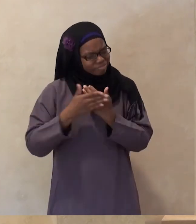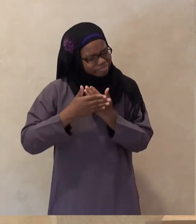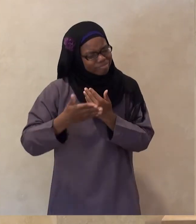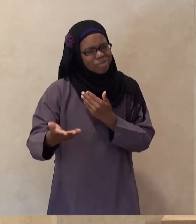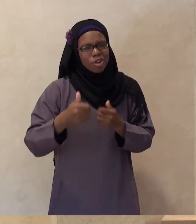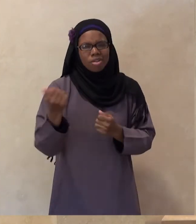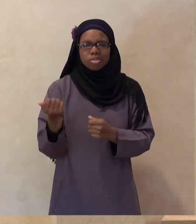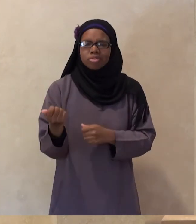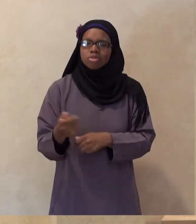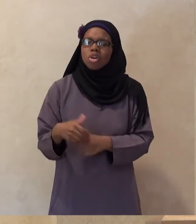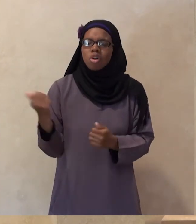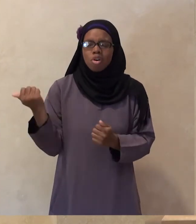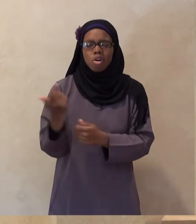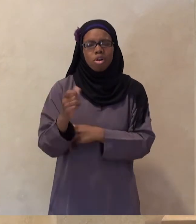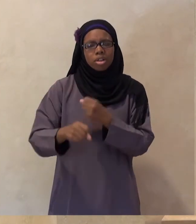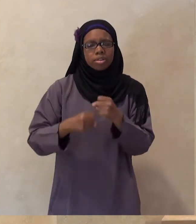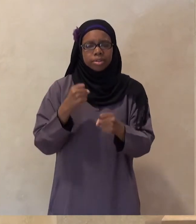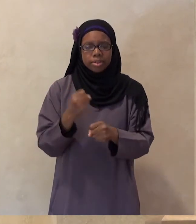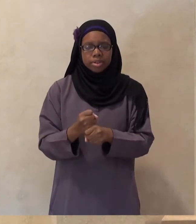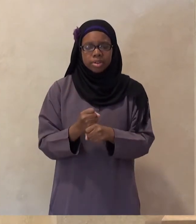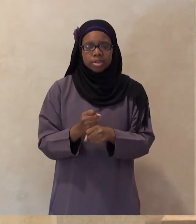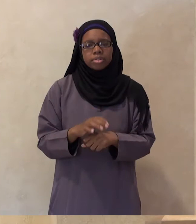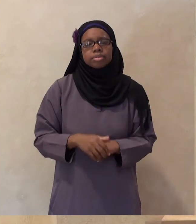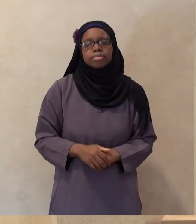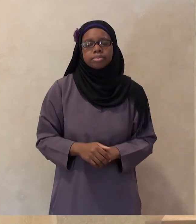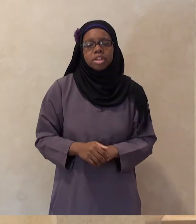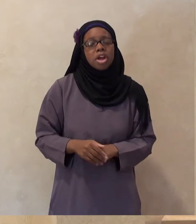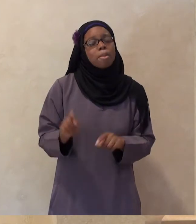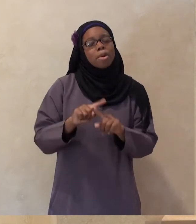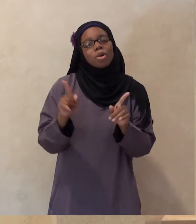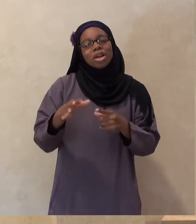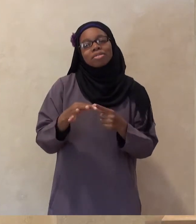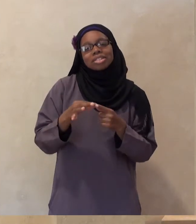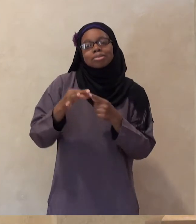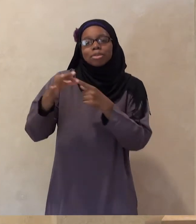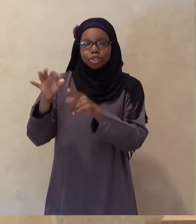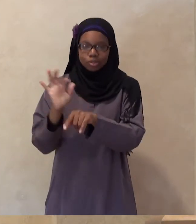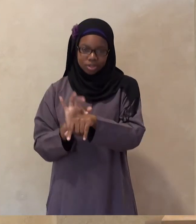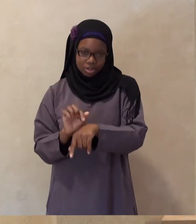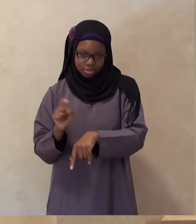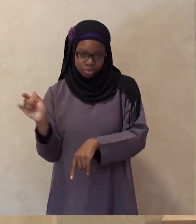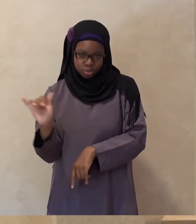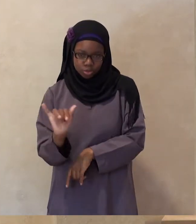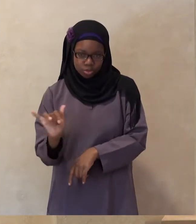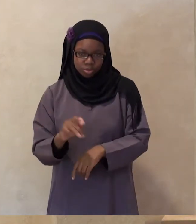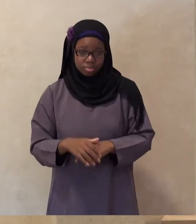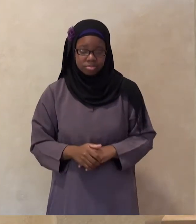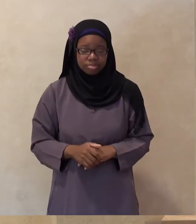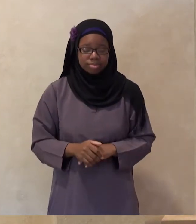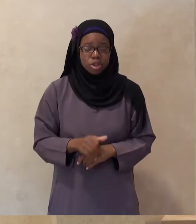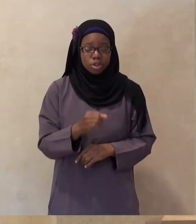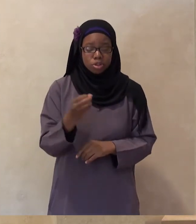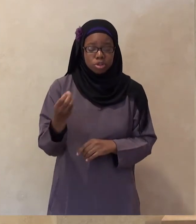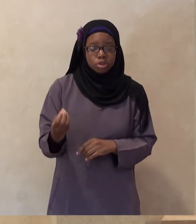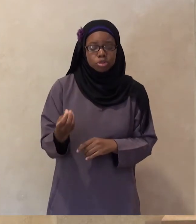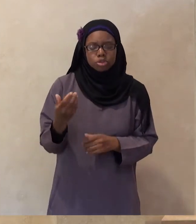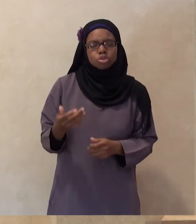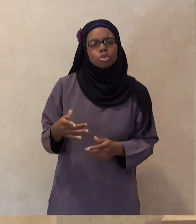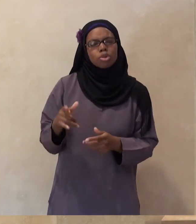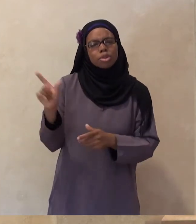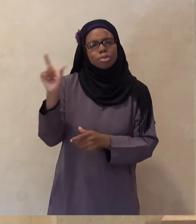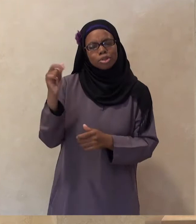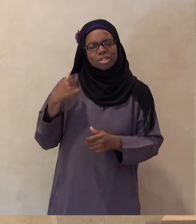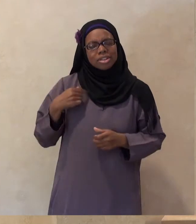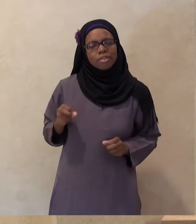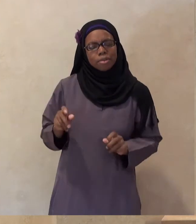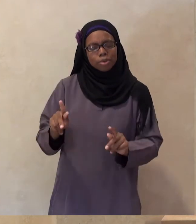Yet these special opportunities exist in order that the believers may get an opportunity, may get a